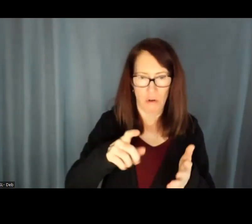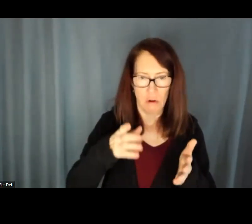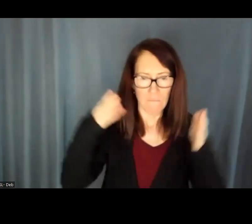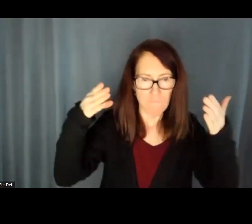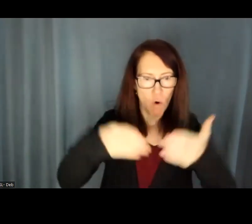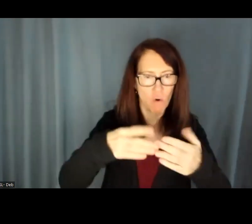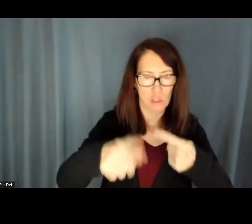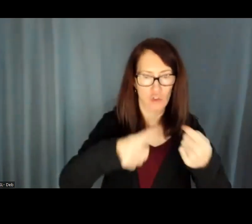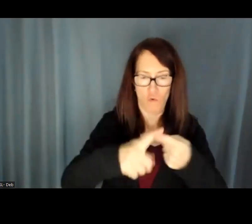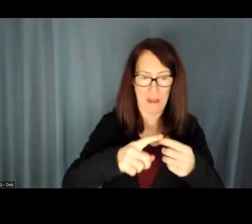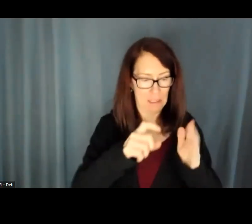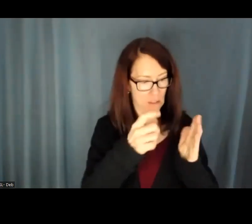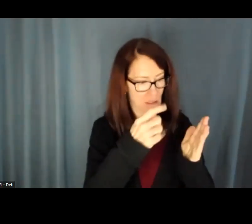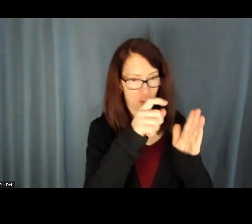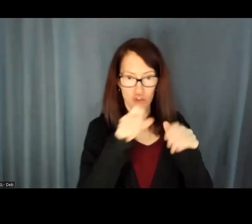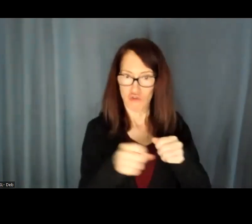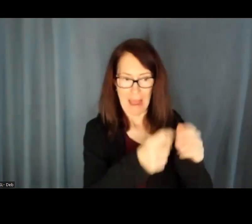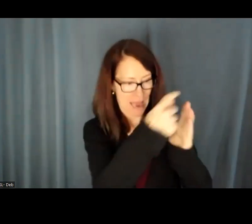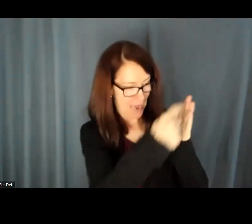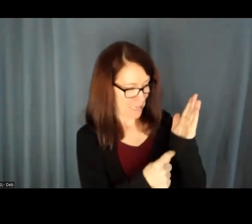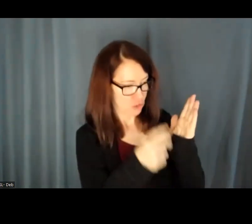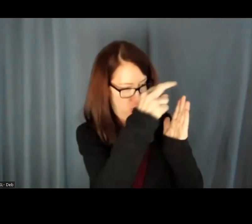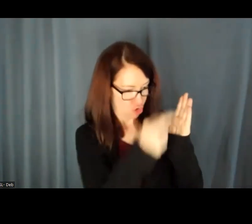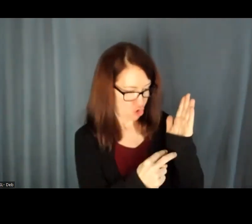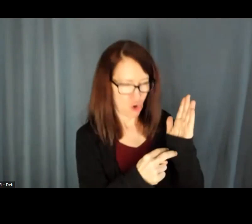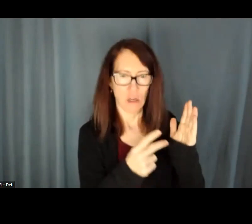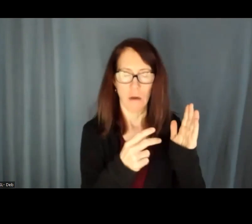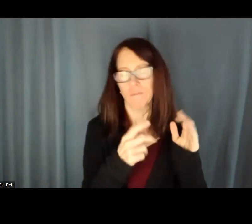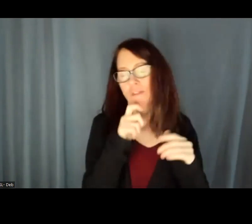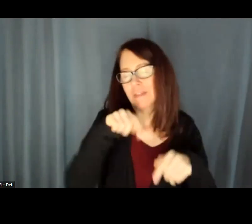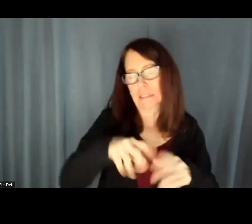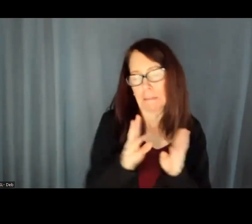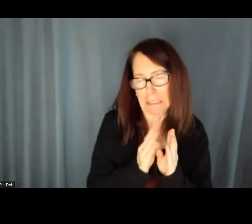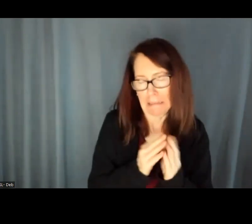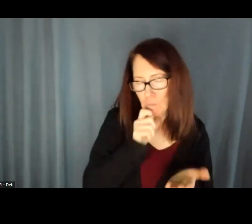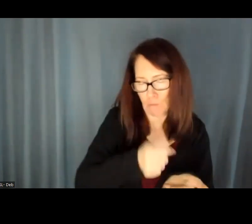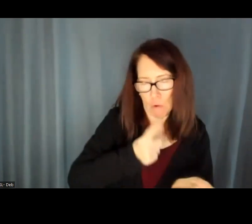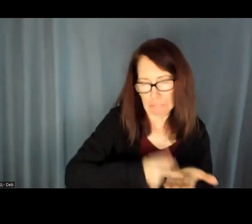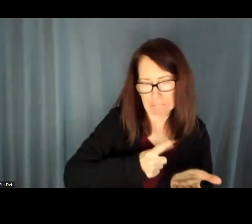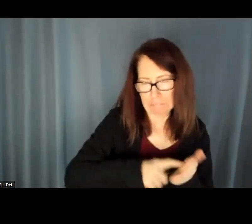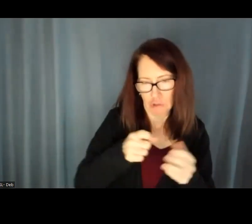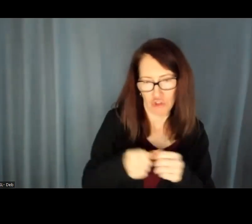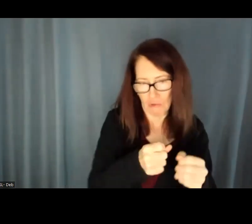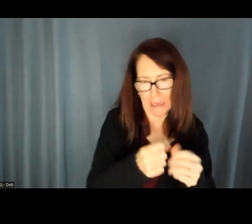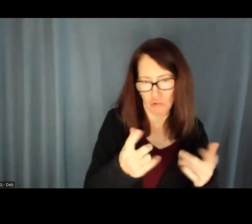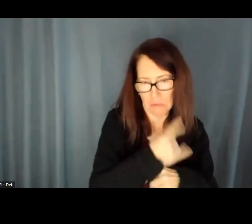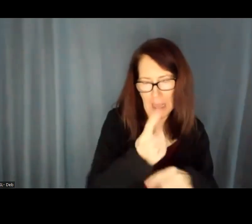this strategy. And we will do so not so much in this meeting, but when we really deliberate on it in the next one.